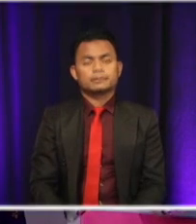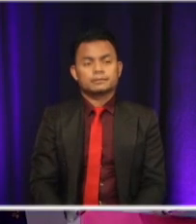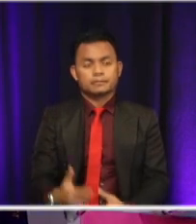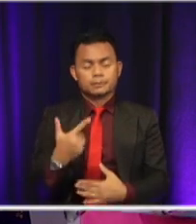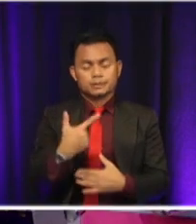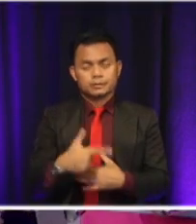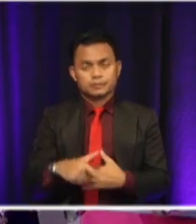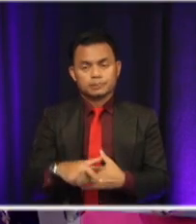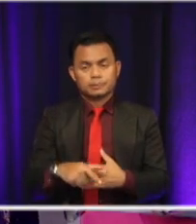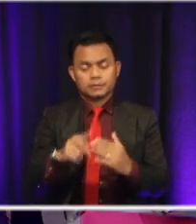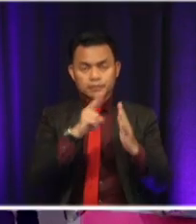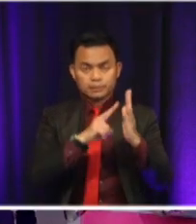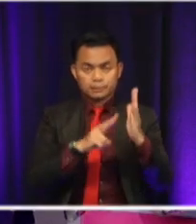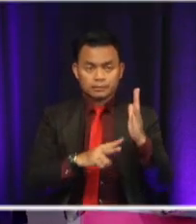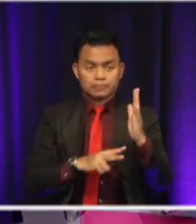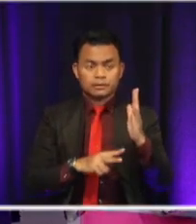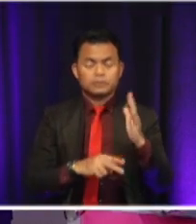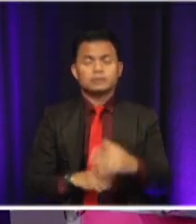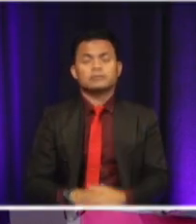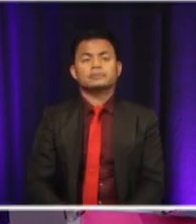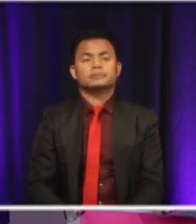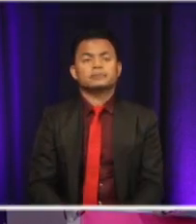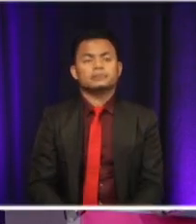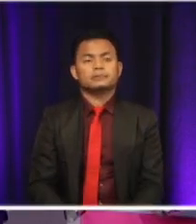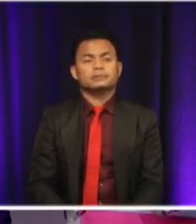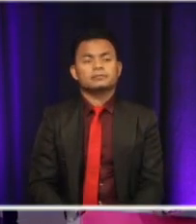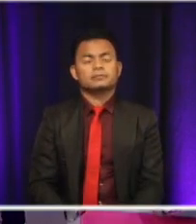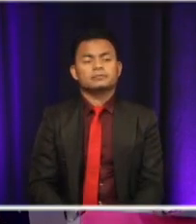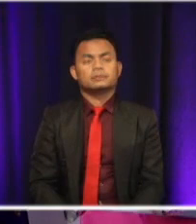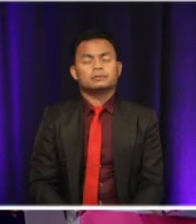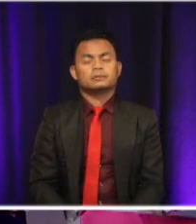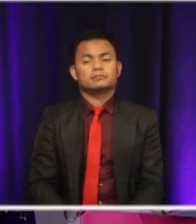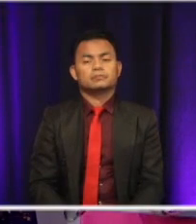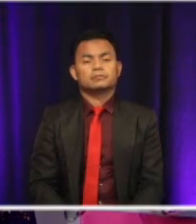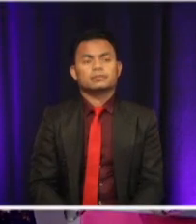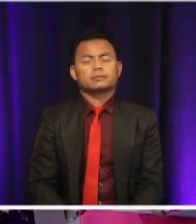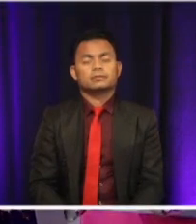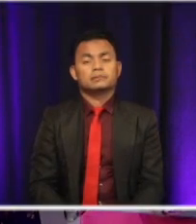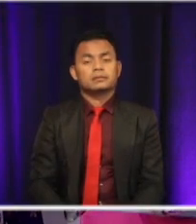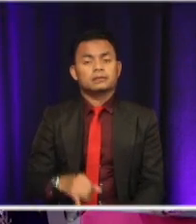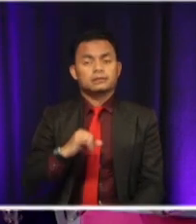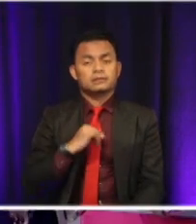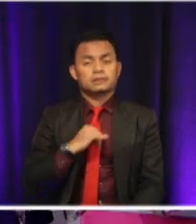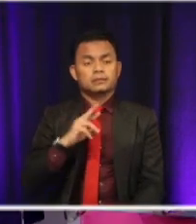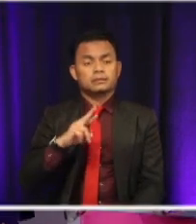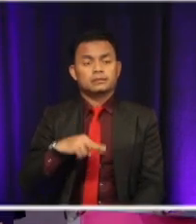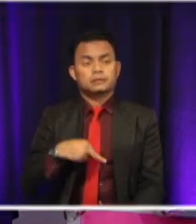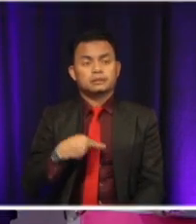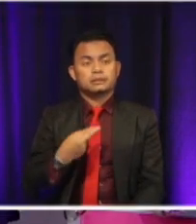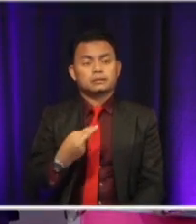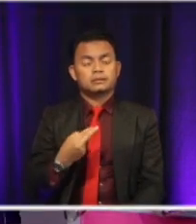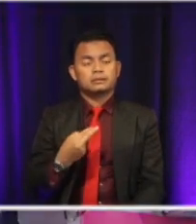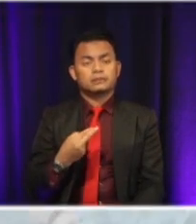dialogue? Well, let's take a look at the overview. I might say Miss